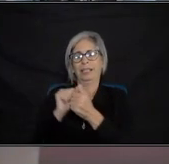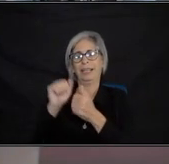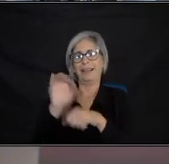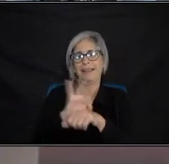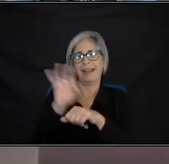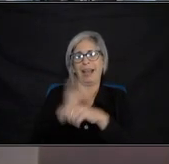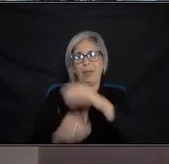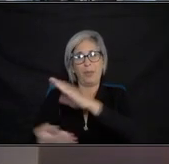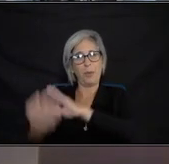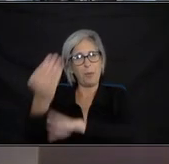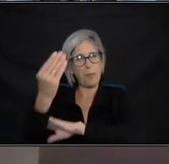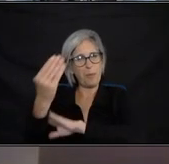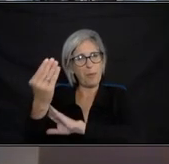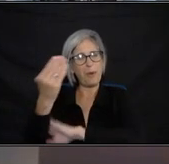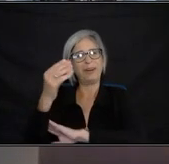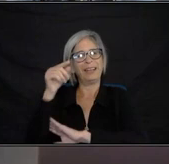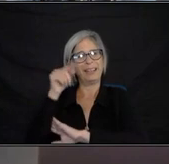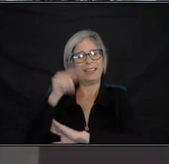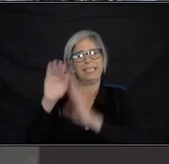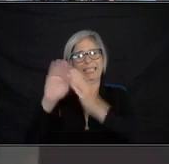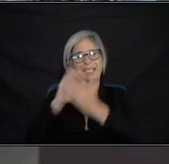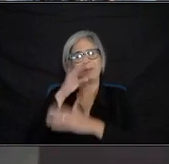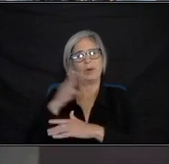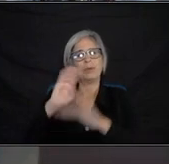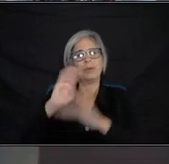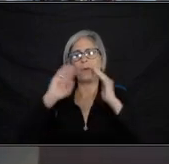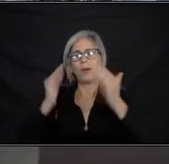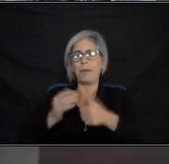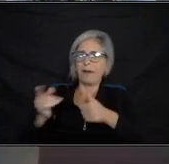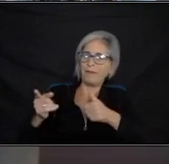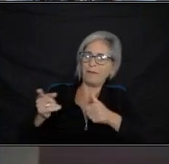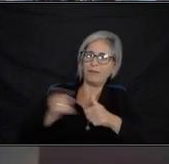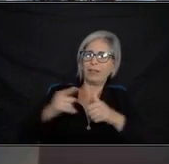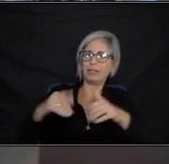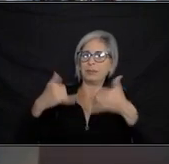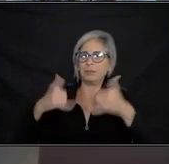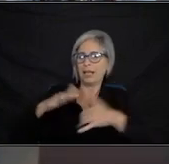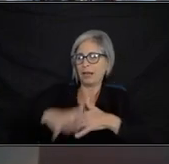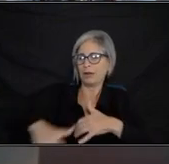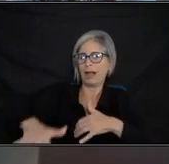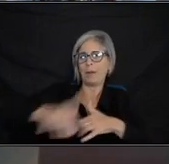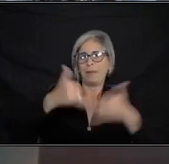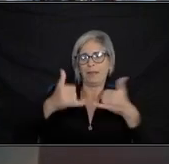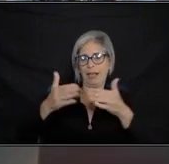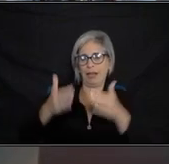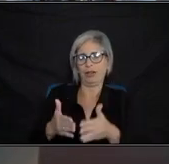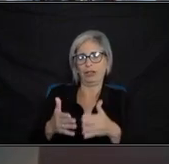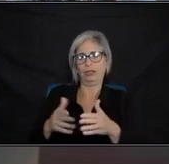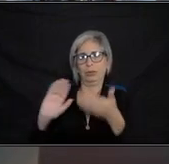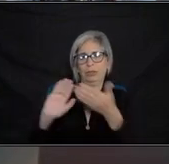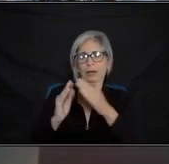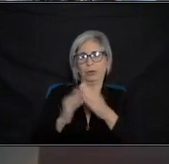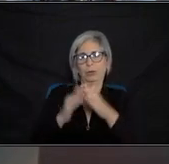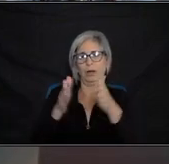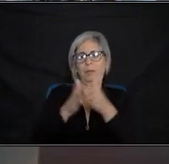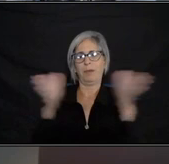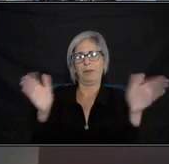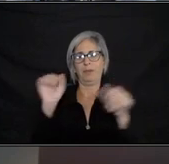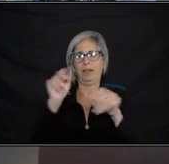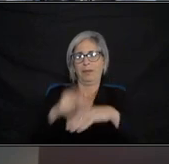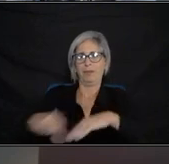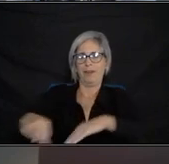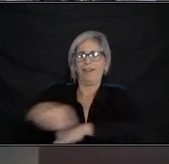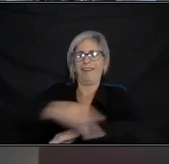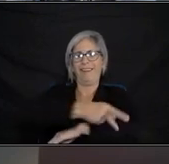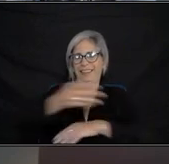9 a.m. The City of Boynton Beach will welcome our first playground players to our Town Square public parks